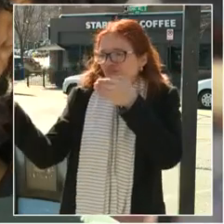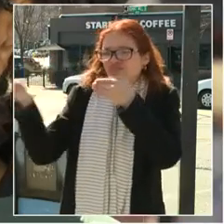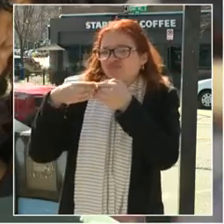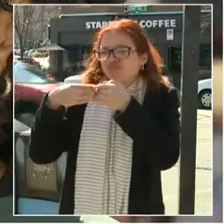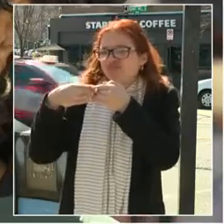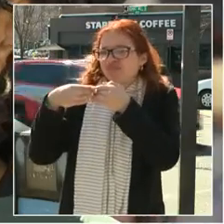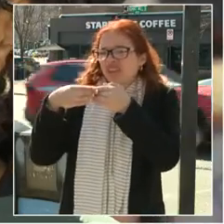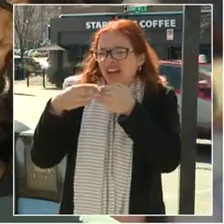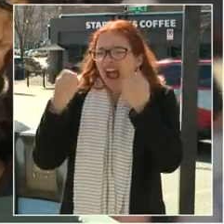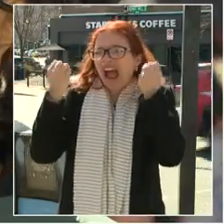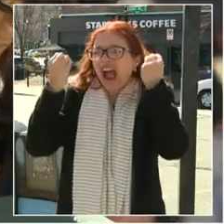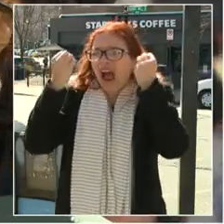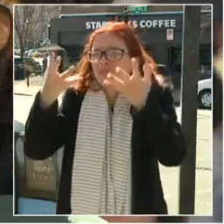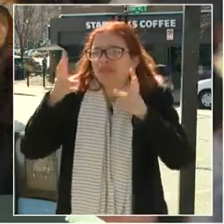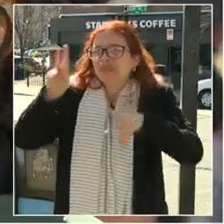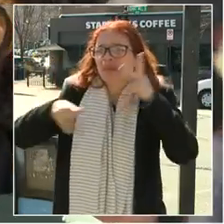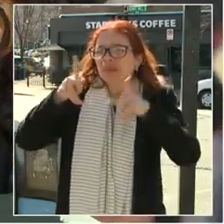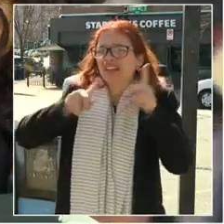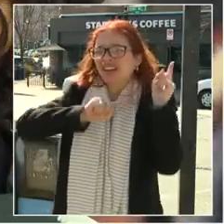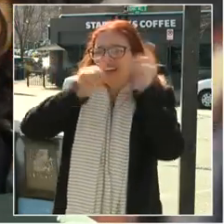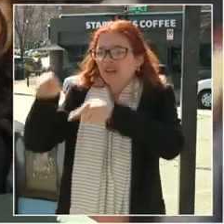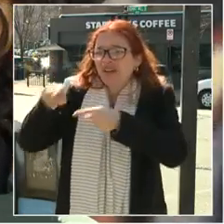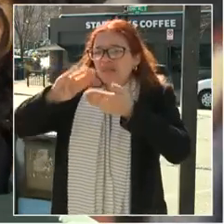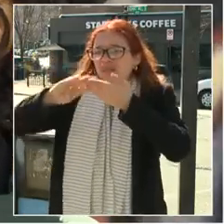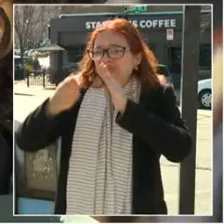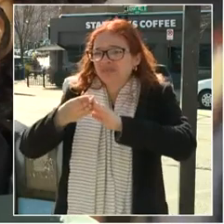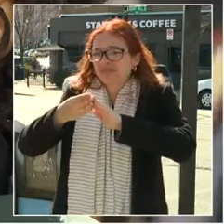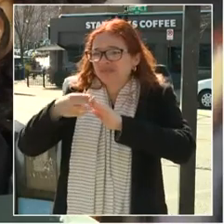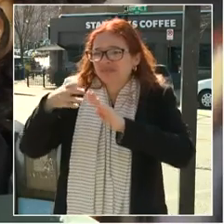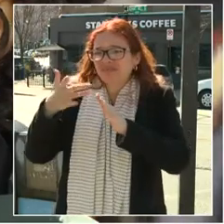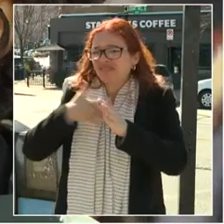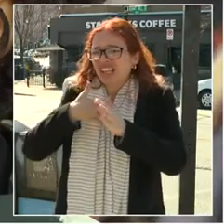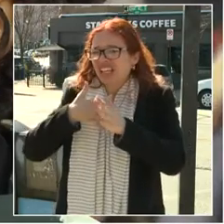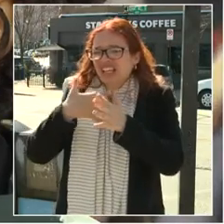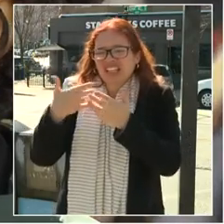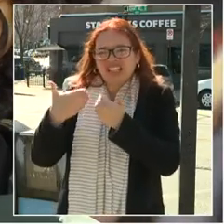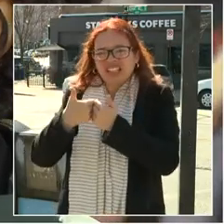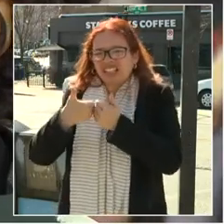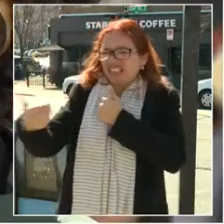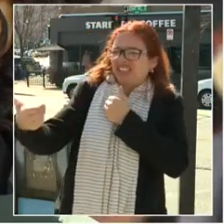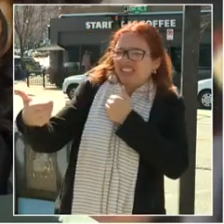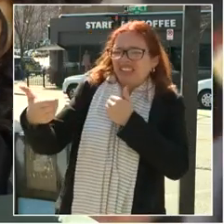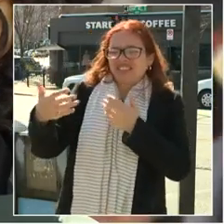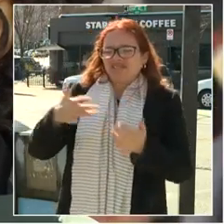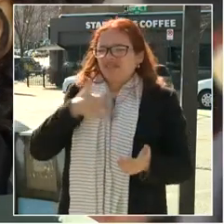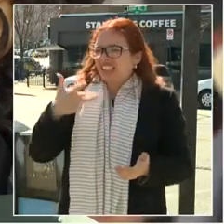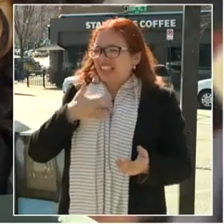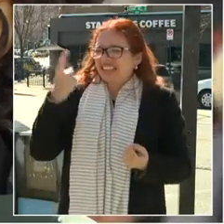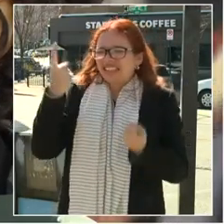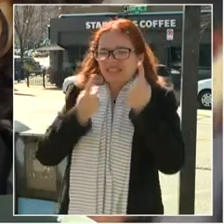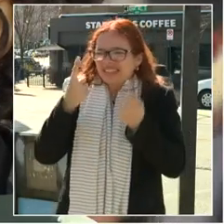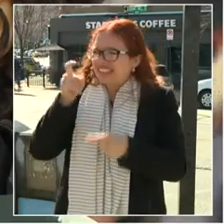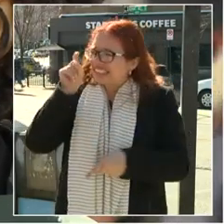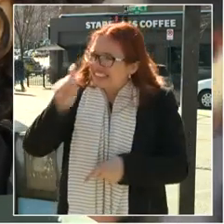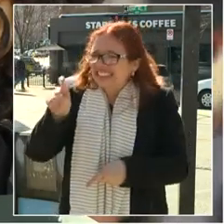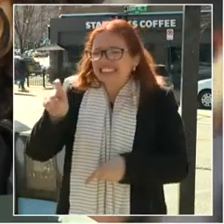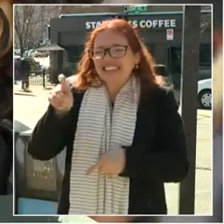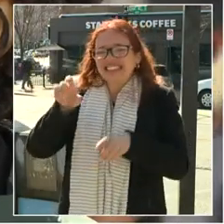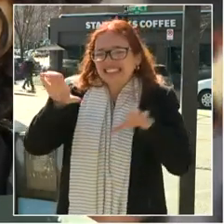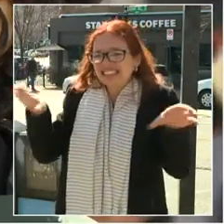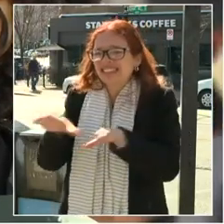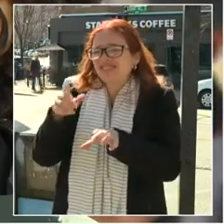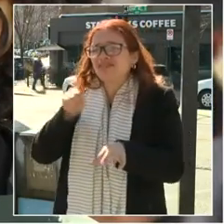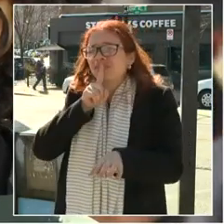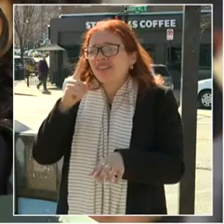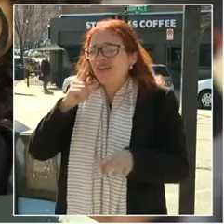is divided. A lot of people here feel like something needs to happen. All of us felt like something needs to happen. That is the heart of our community, and it's an